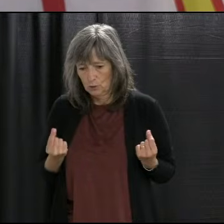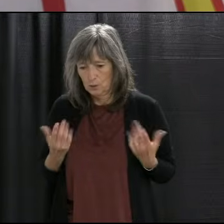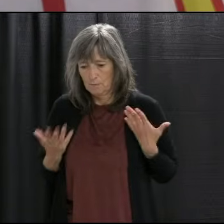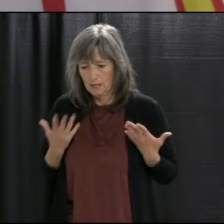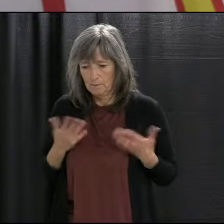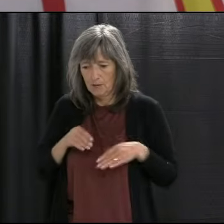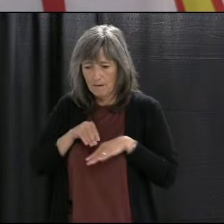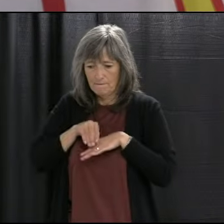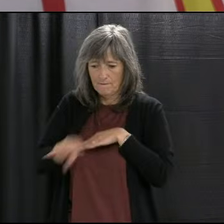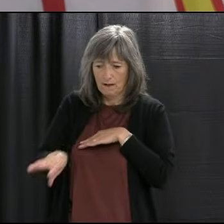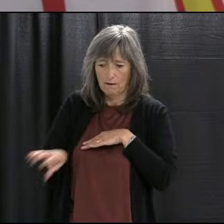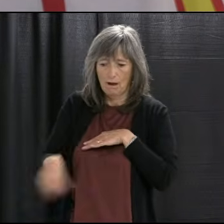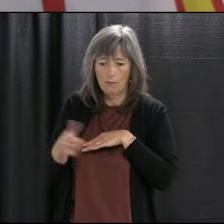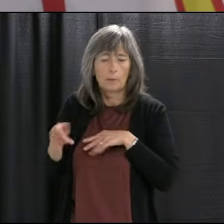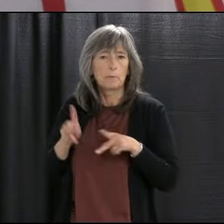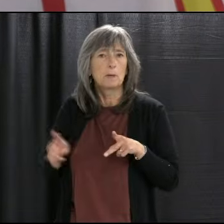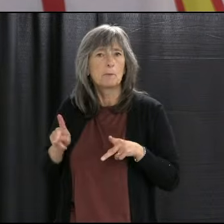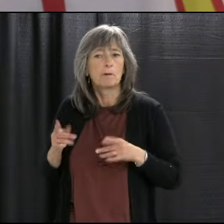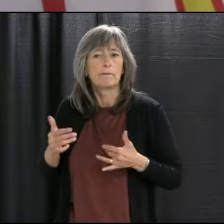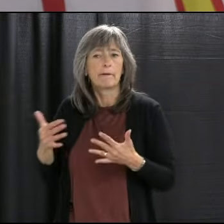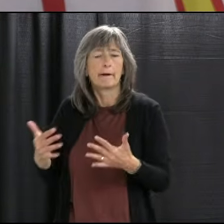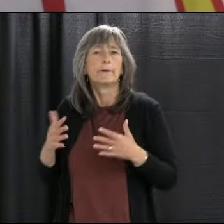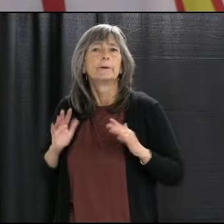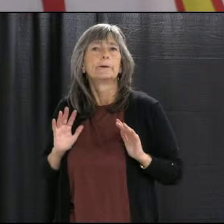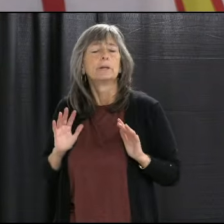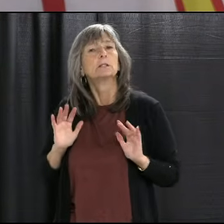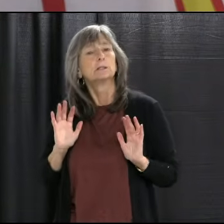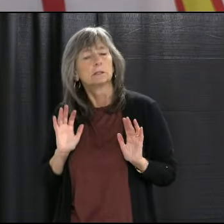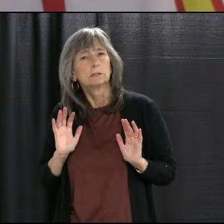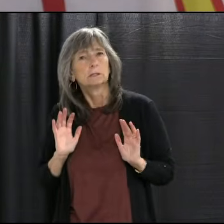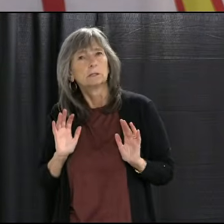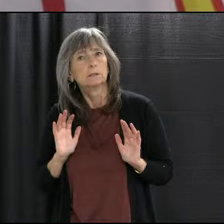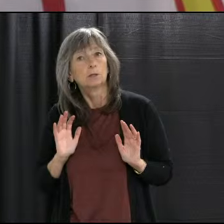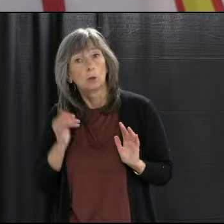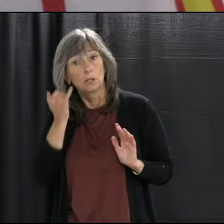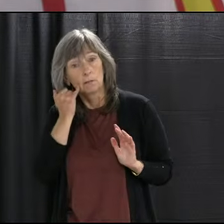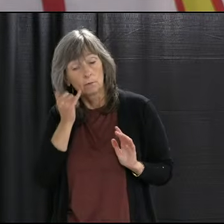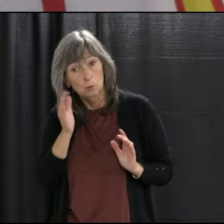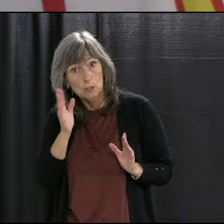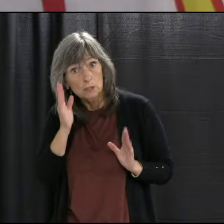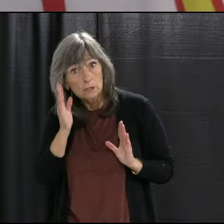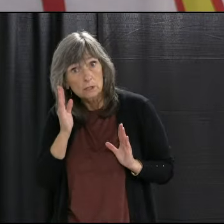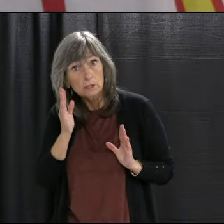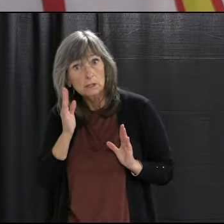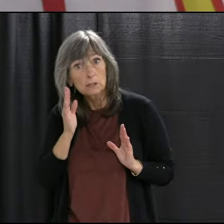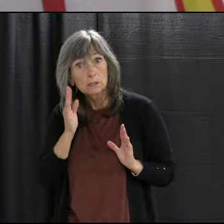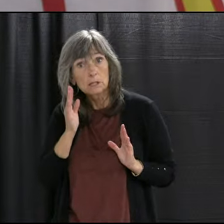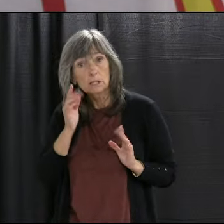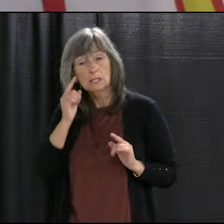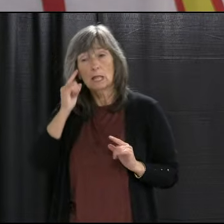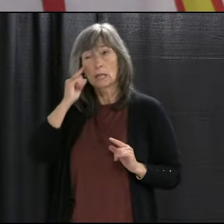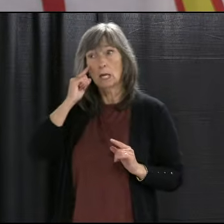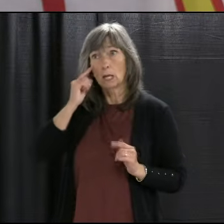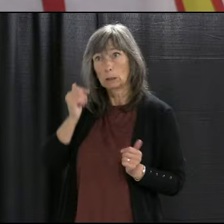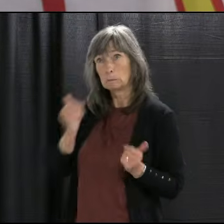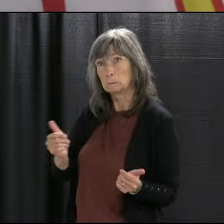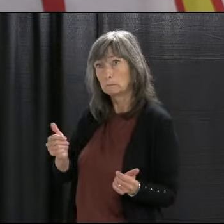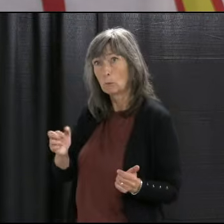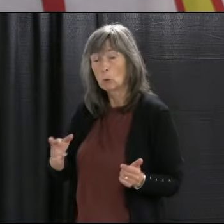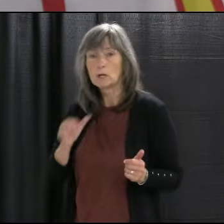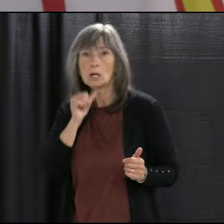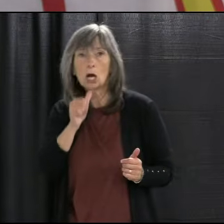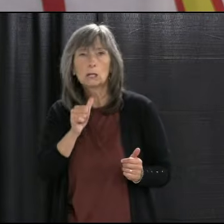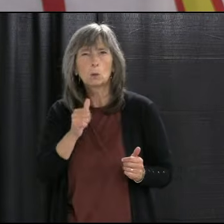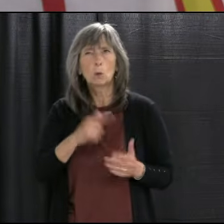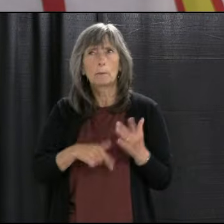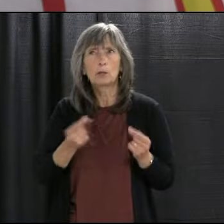risk. And I'm asking, as the Premier of Newfoundland and Labrador, for everybody to listen to that message take that second thought before anything is done,